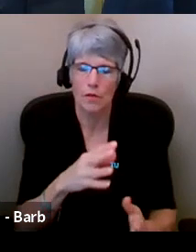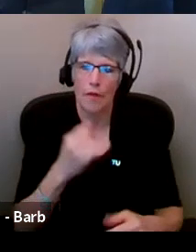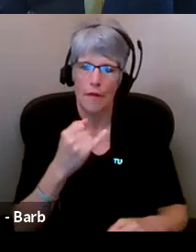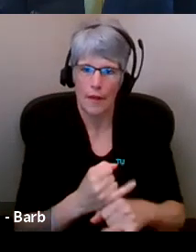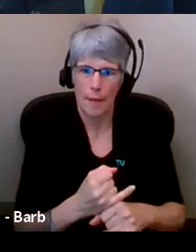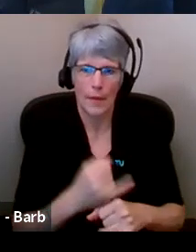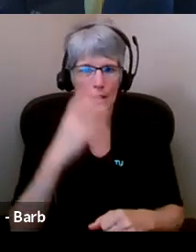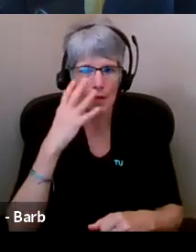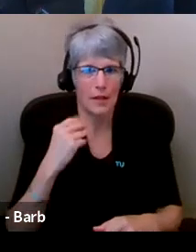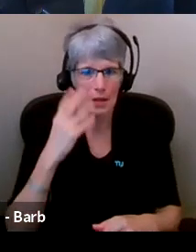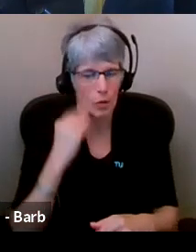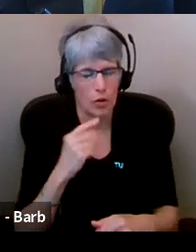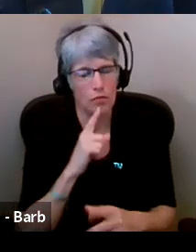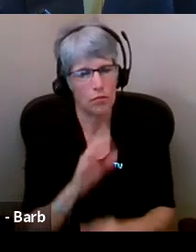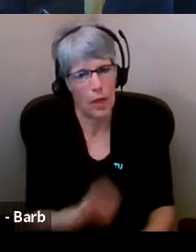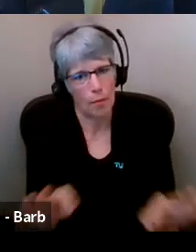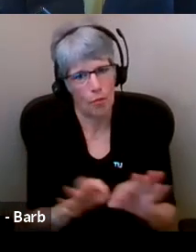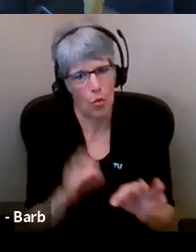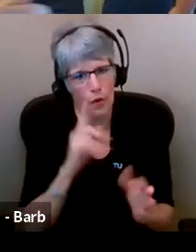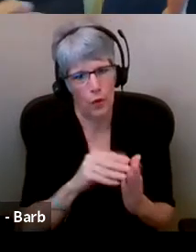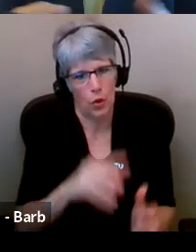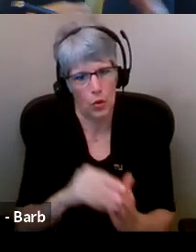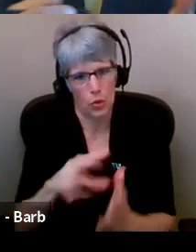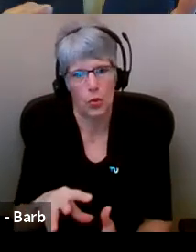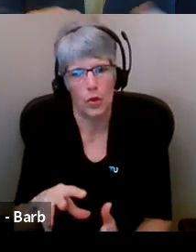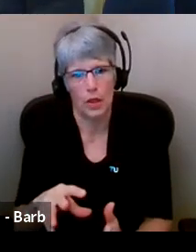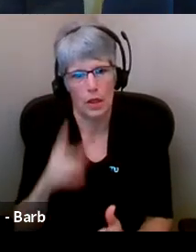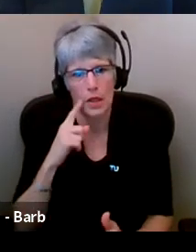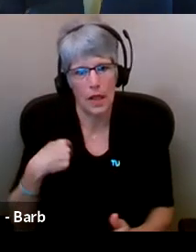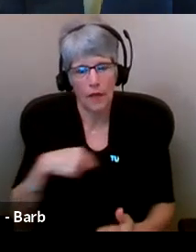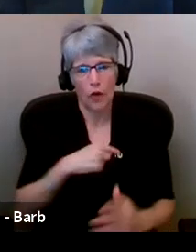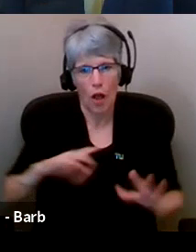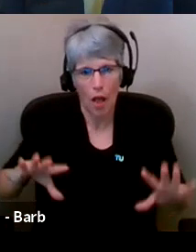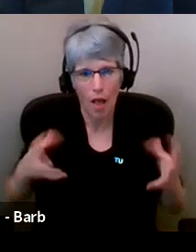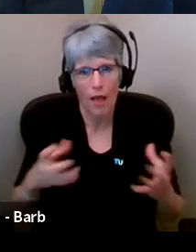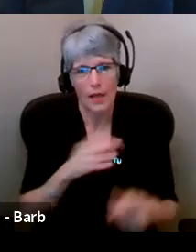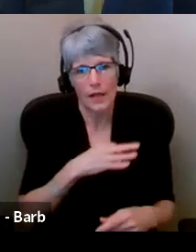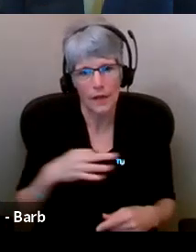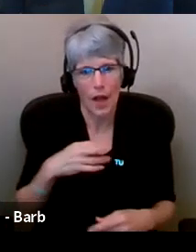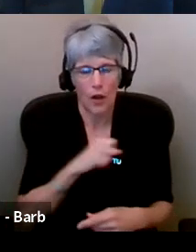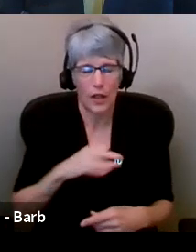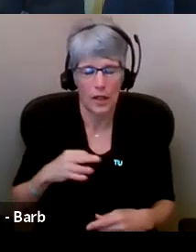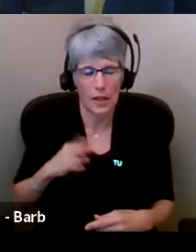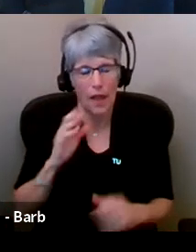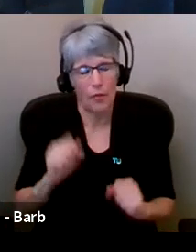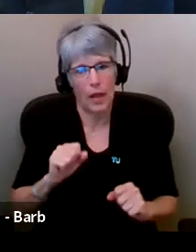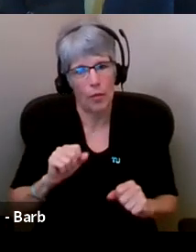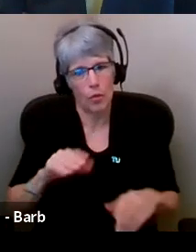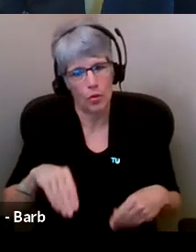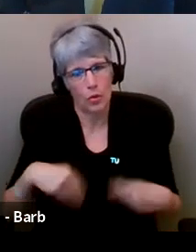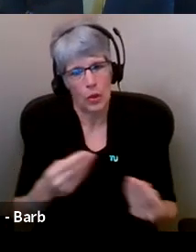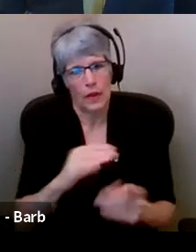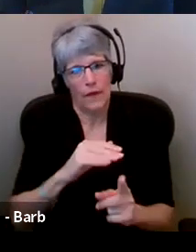is very, very valuable to them individually and for us collectively as faculty and staff to provide that environment that our